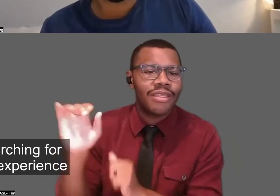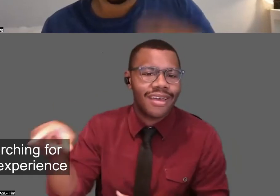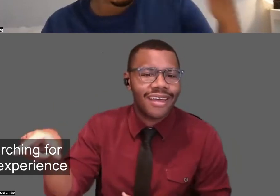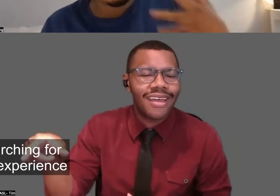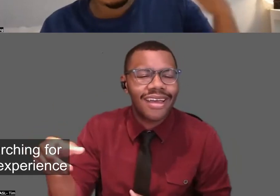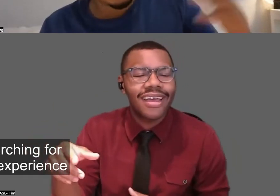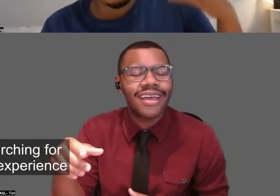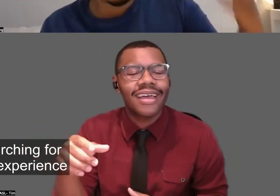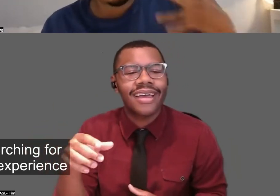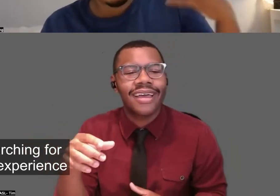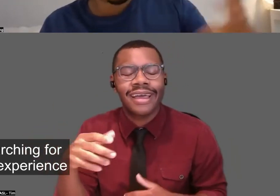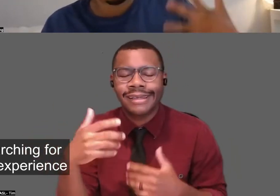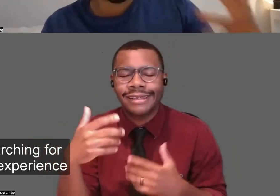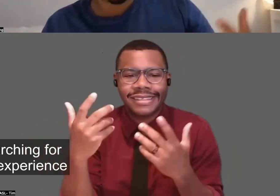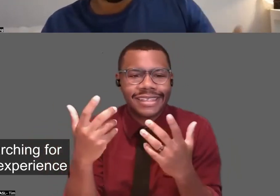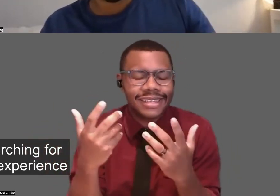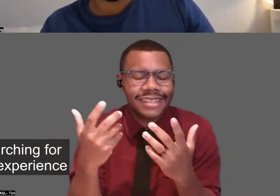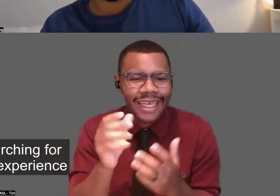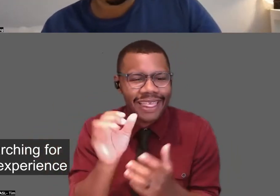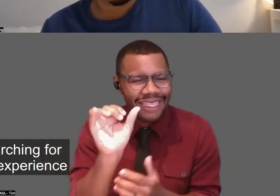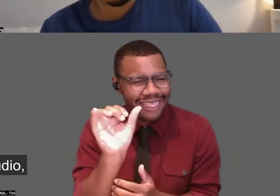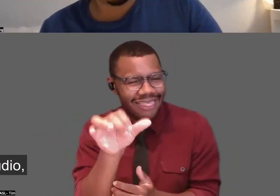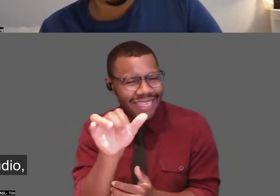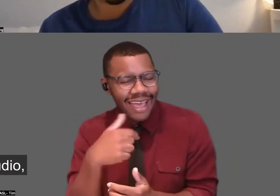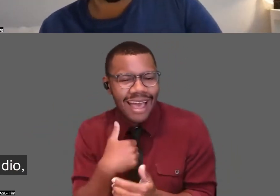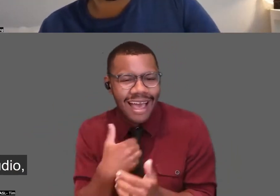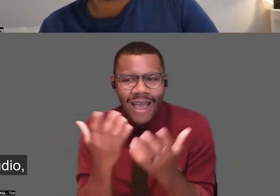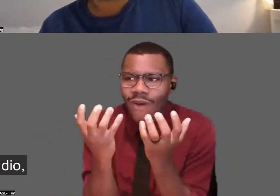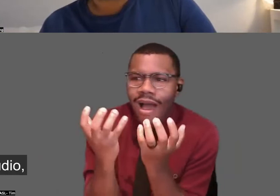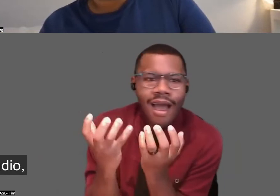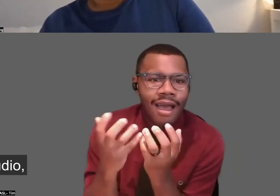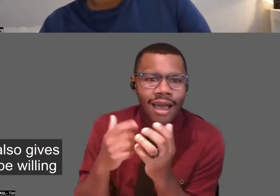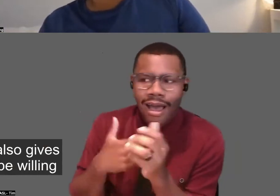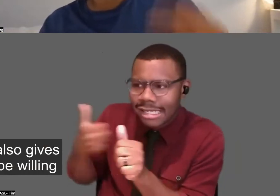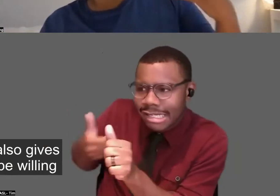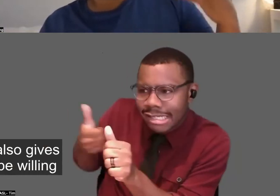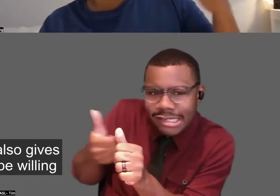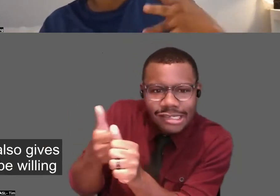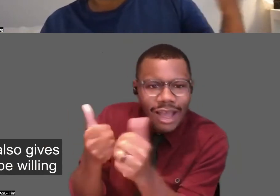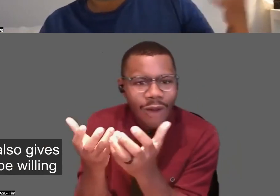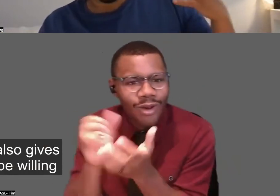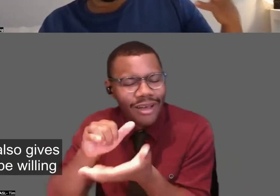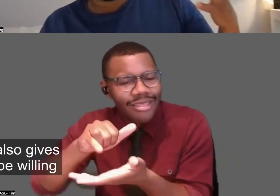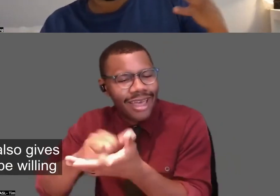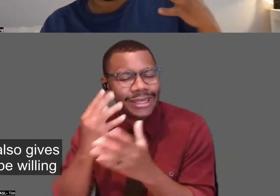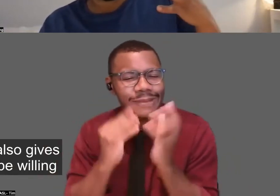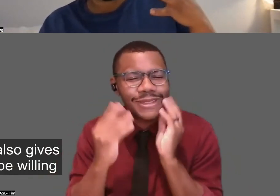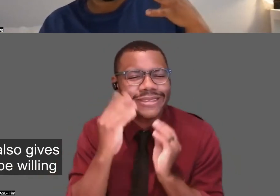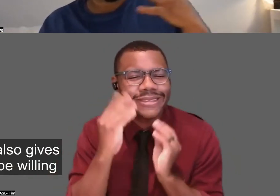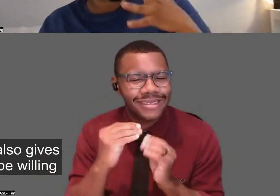the ecstasiatic experience in the studio, because that also gives you